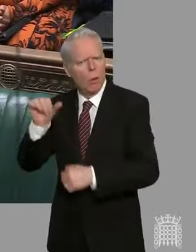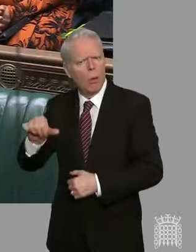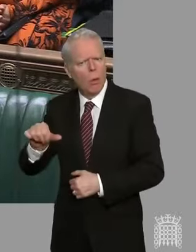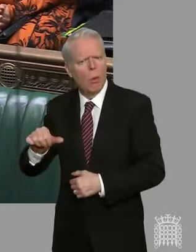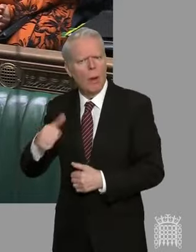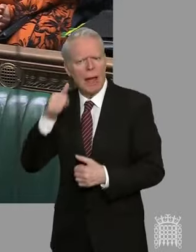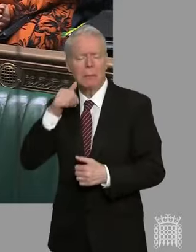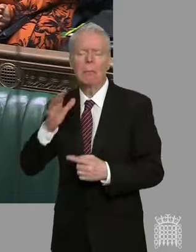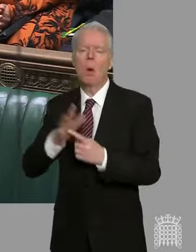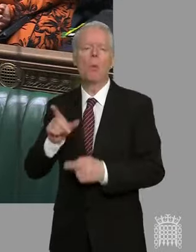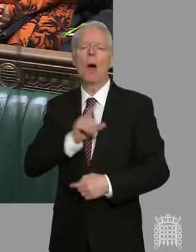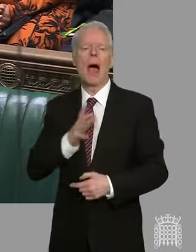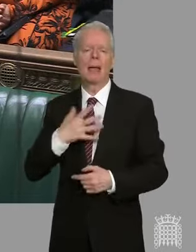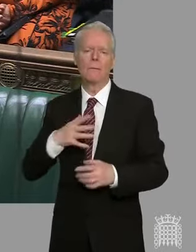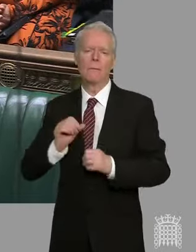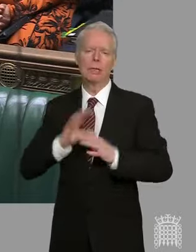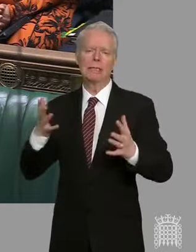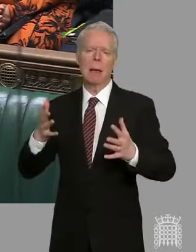democratically elected leader,